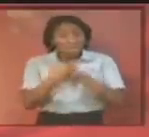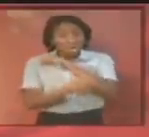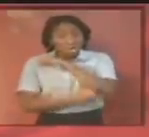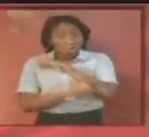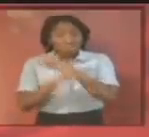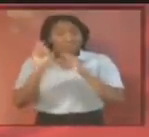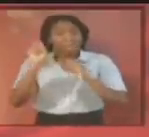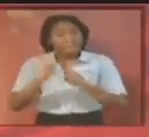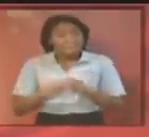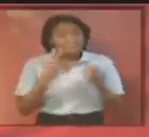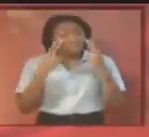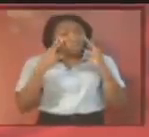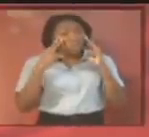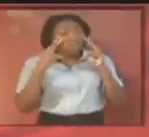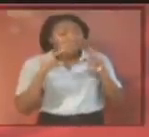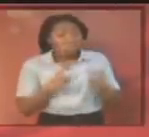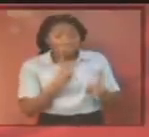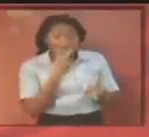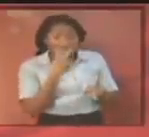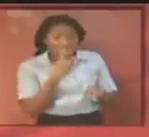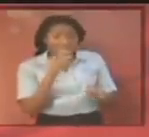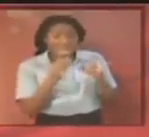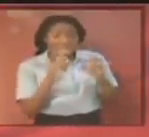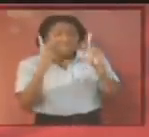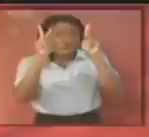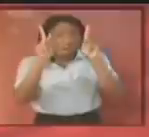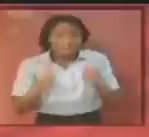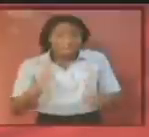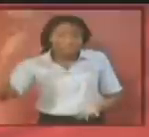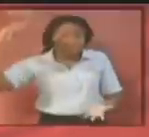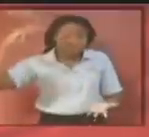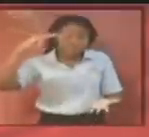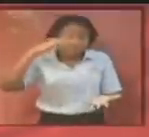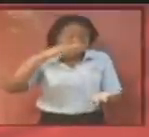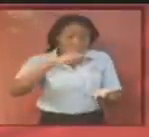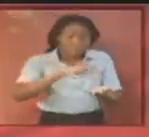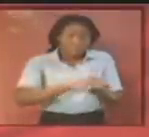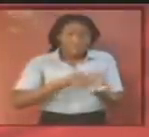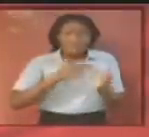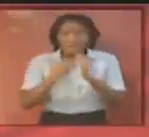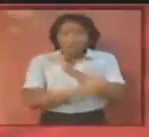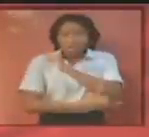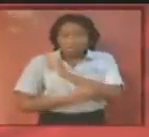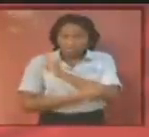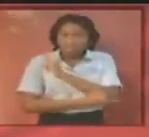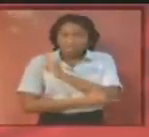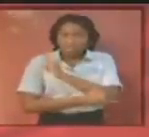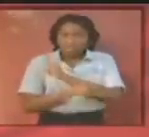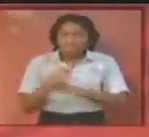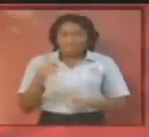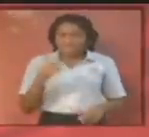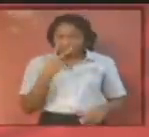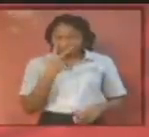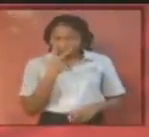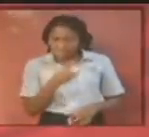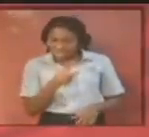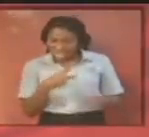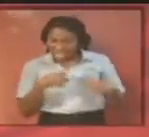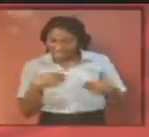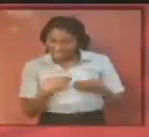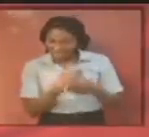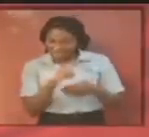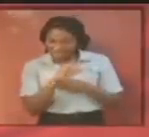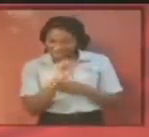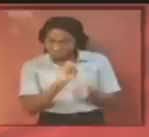sequencing samples from incoming travelers. So at the University of the West Indies, we have been carrying out this type of genomic surveillance